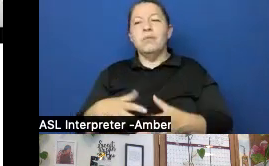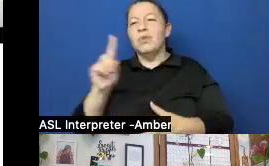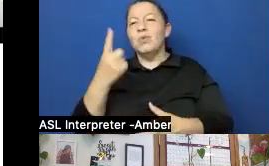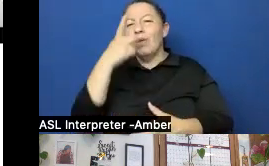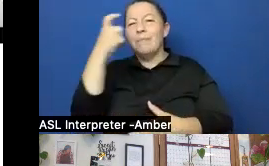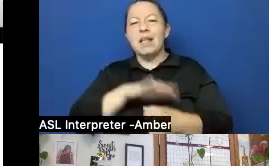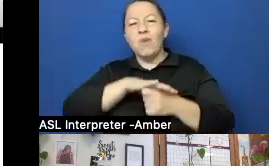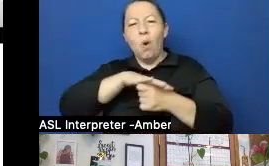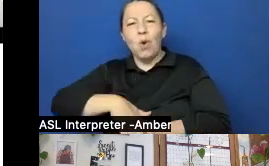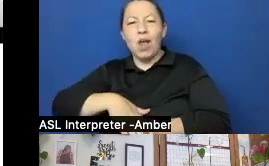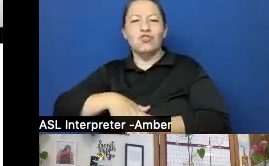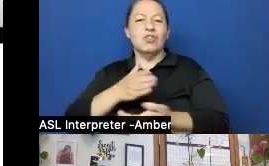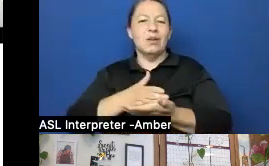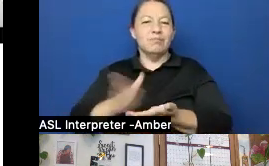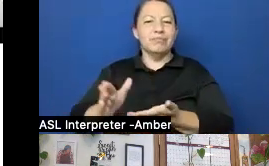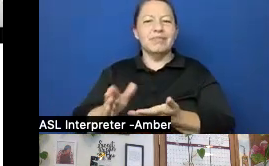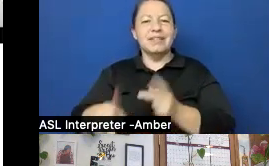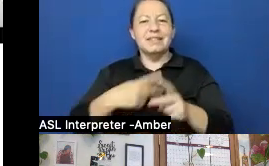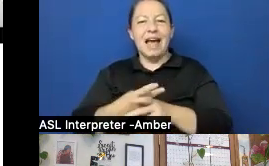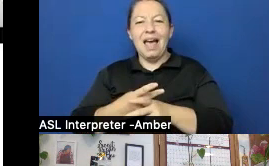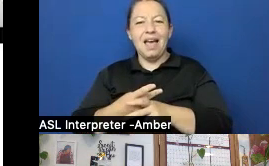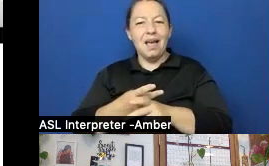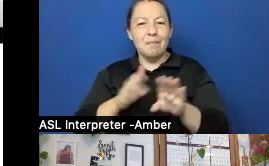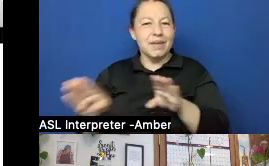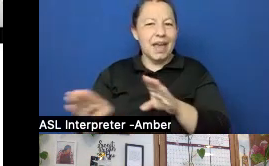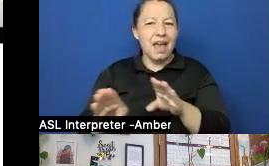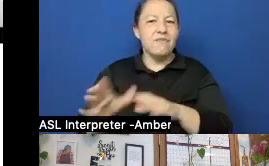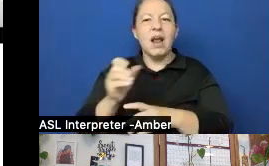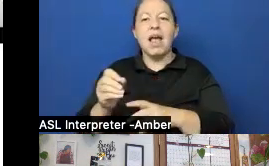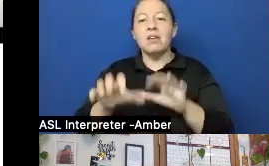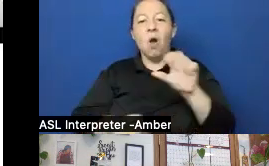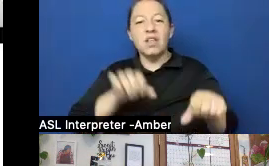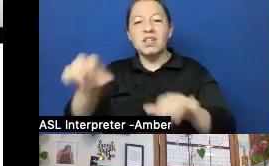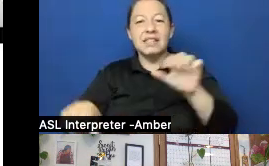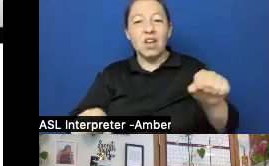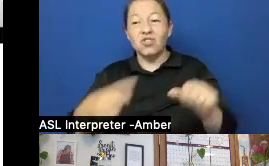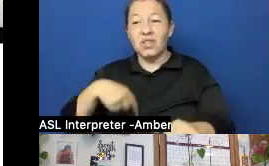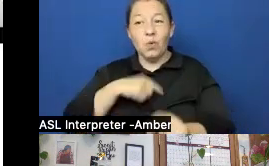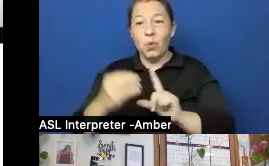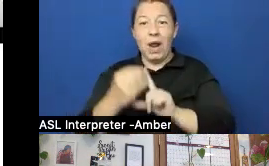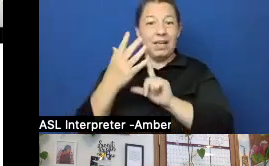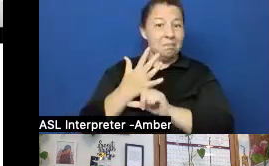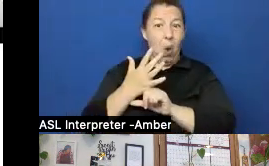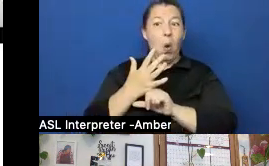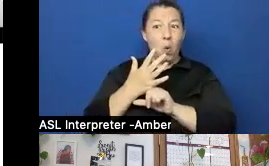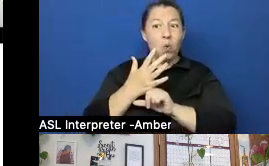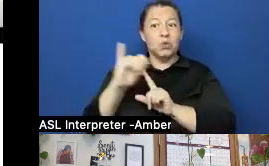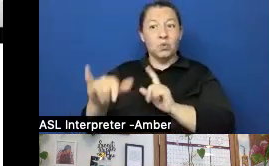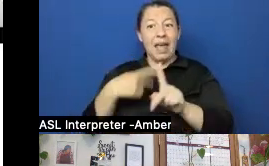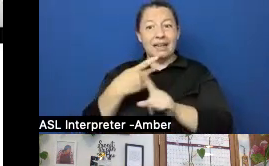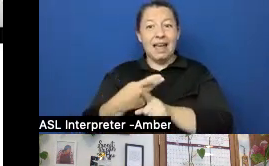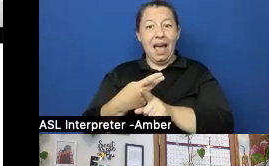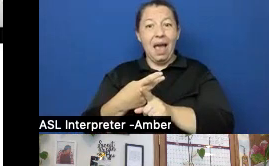oppression and oppressive behavior and colonization that we were even exposed to that type of,